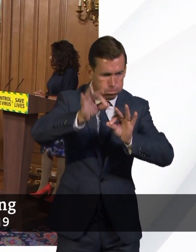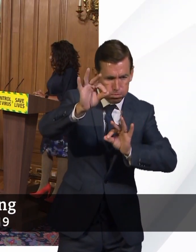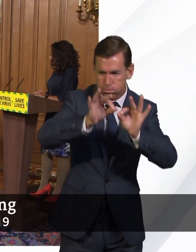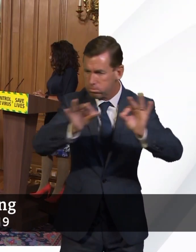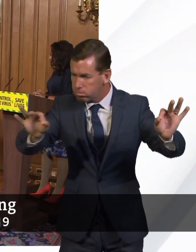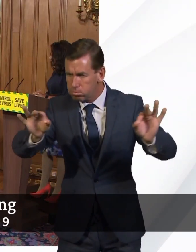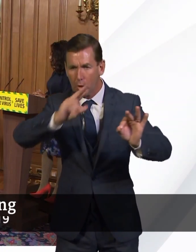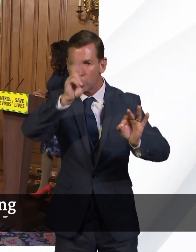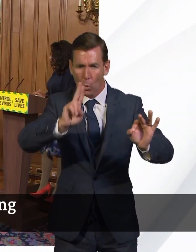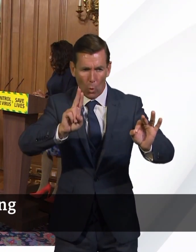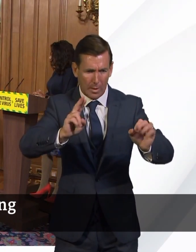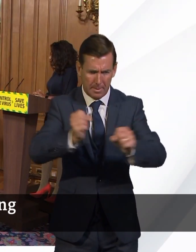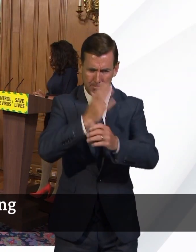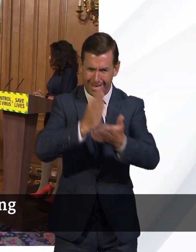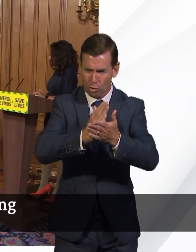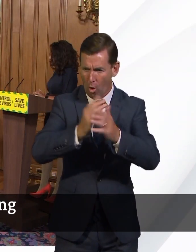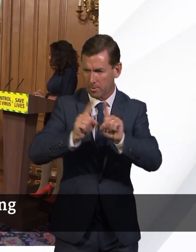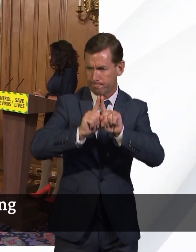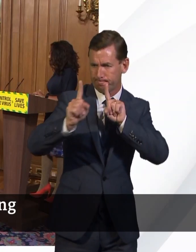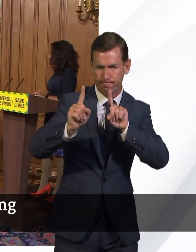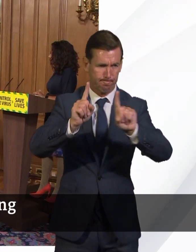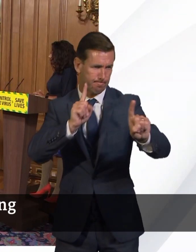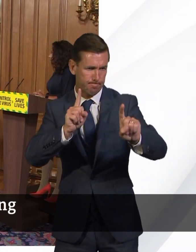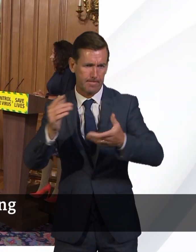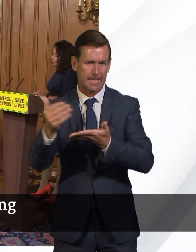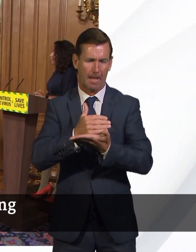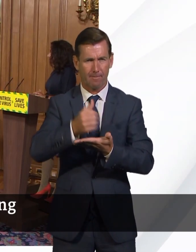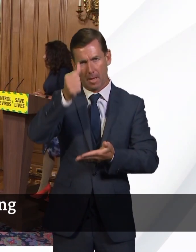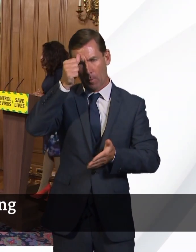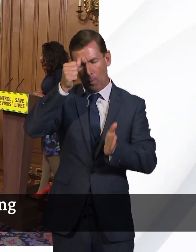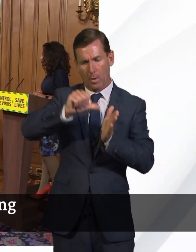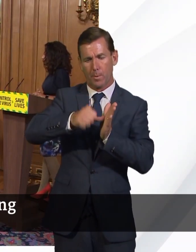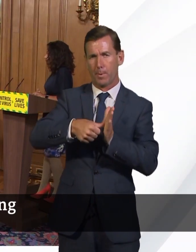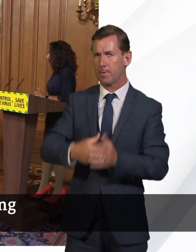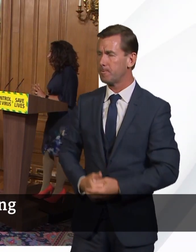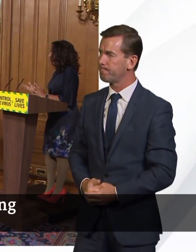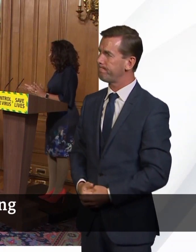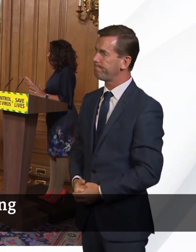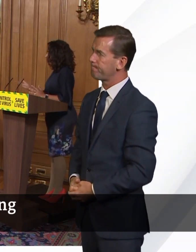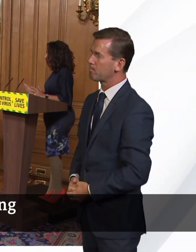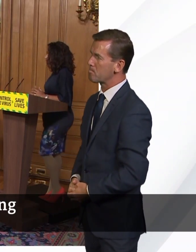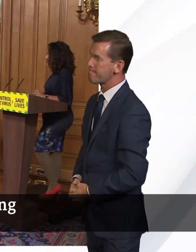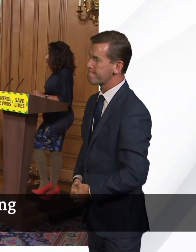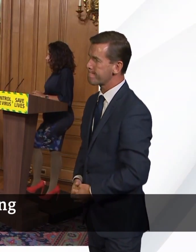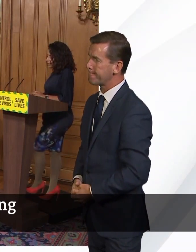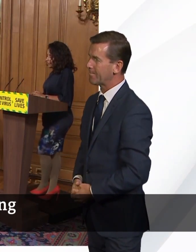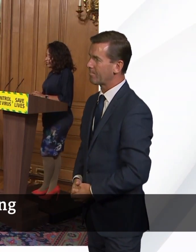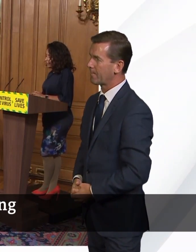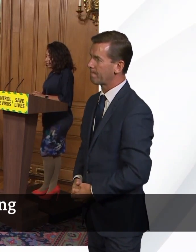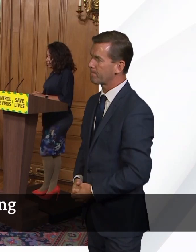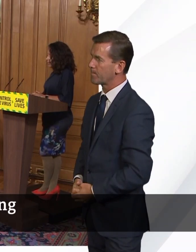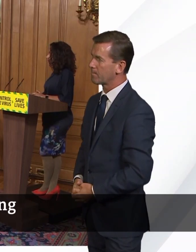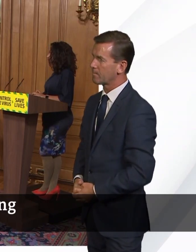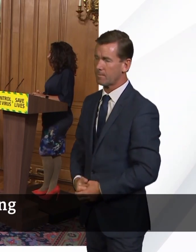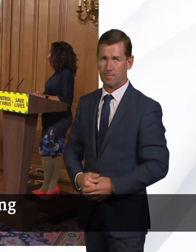make sure that that is done in a way that's safe. Thank you. So I'm a mum of 2 school-aged children, and can I